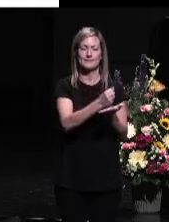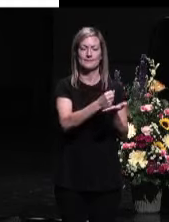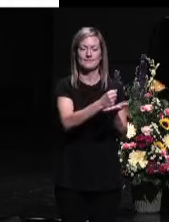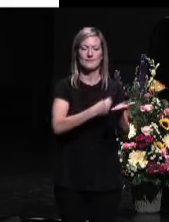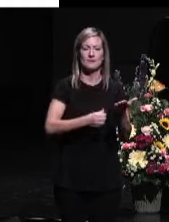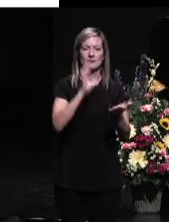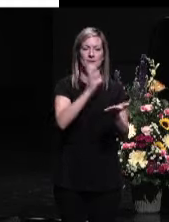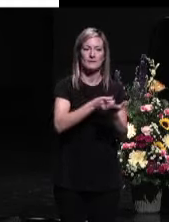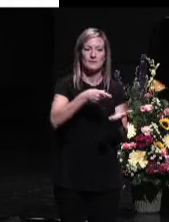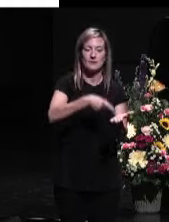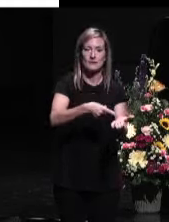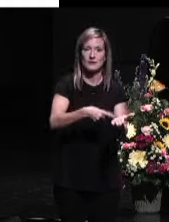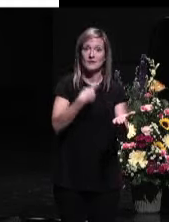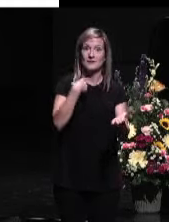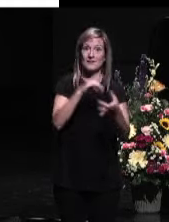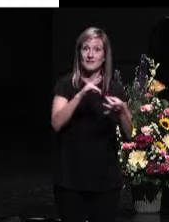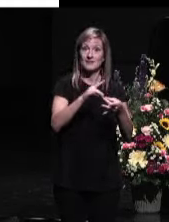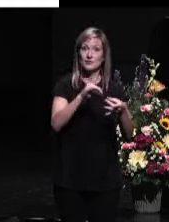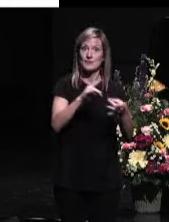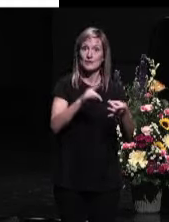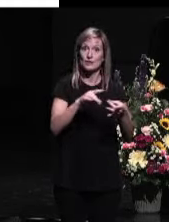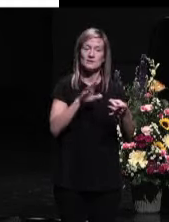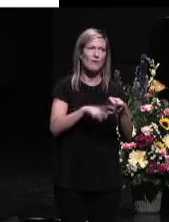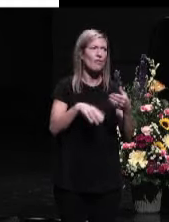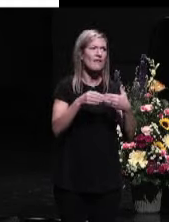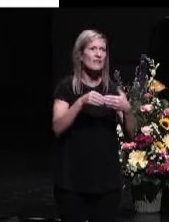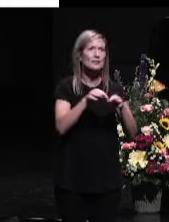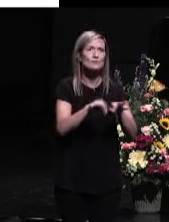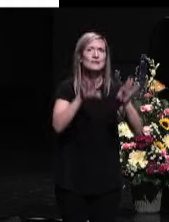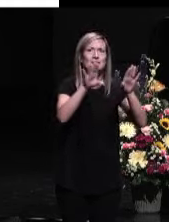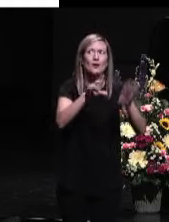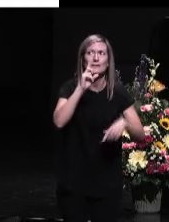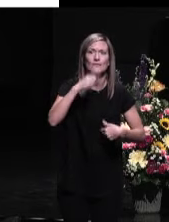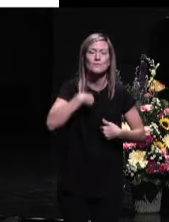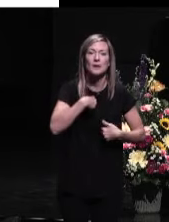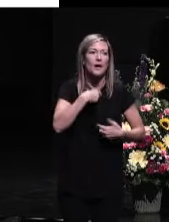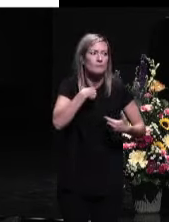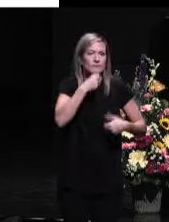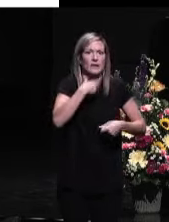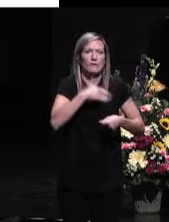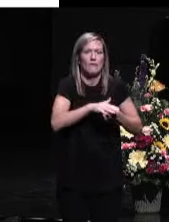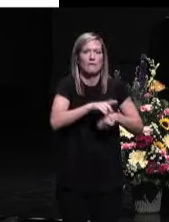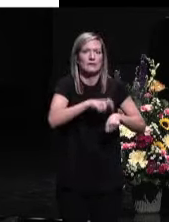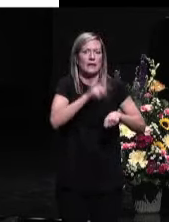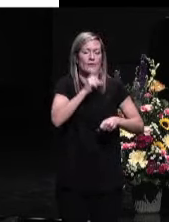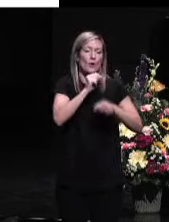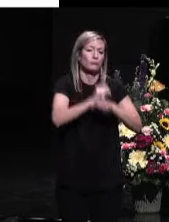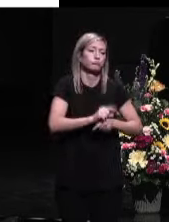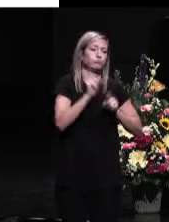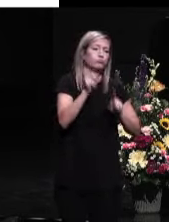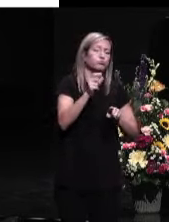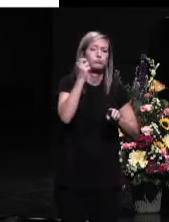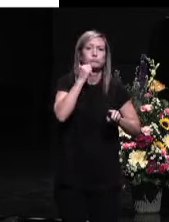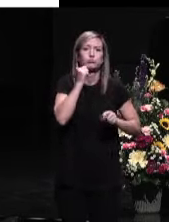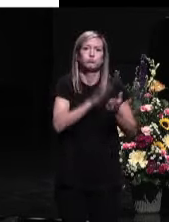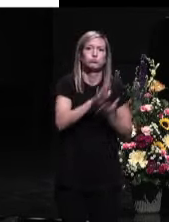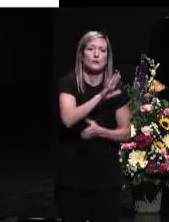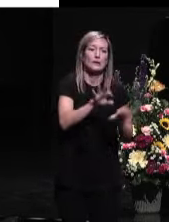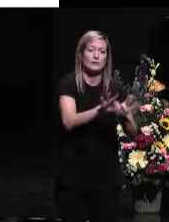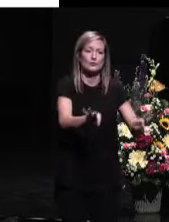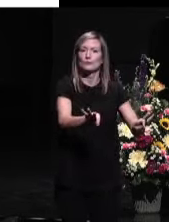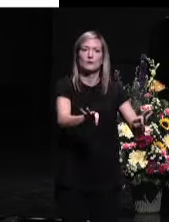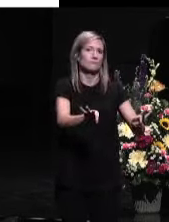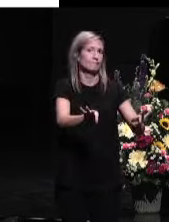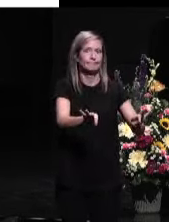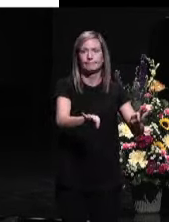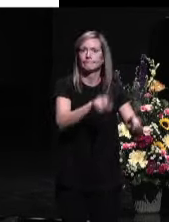it's that flexible option which is awesome for people like me who don't have time for a traditional college degree. That underscores